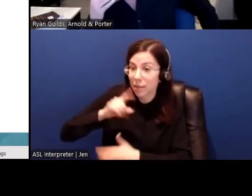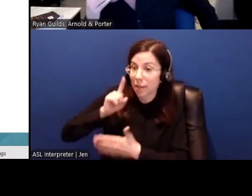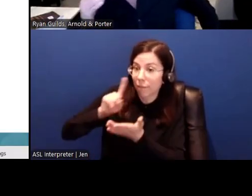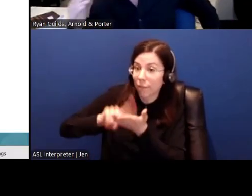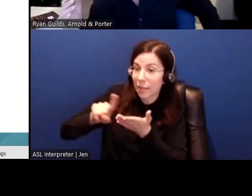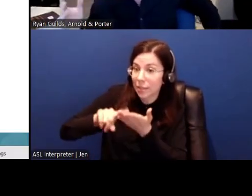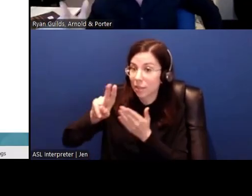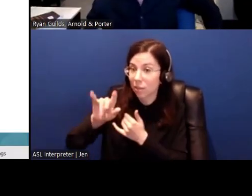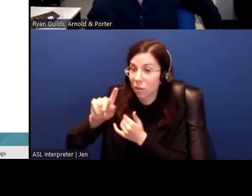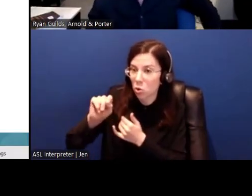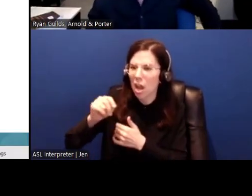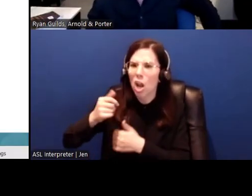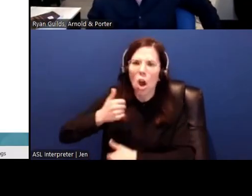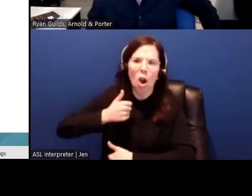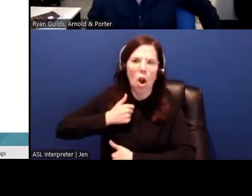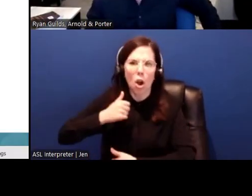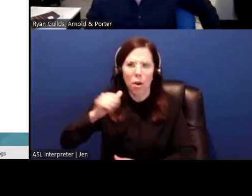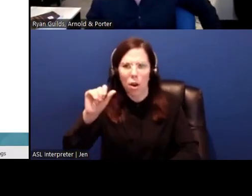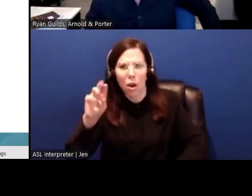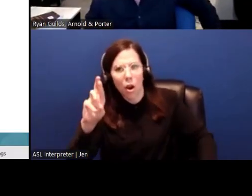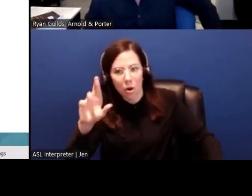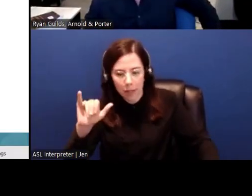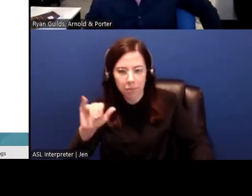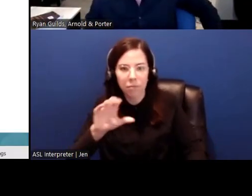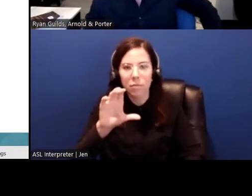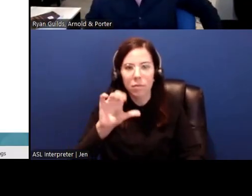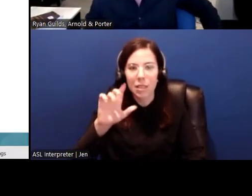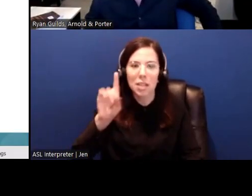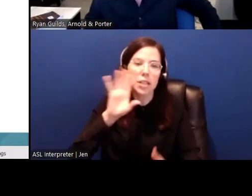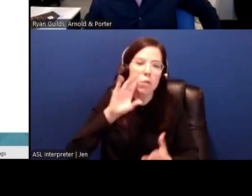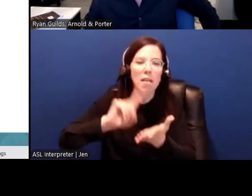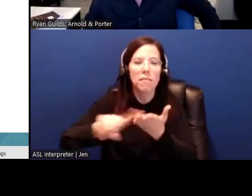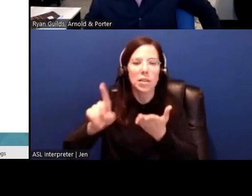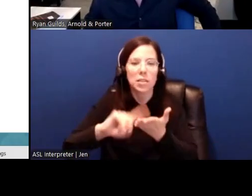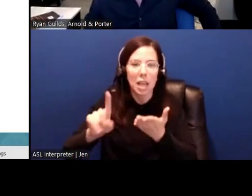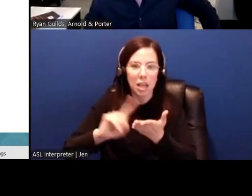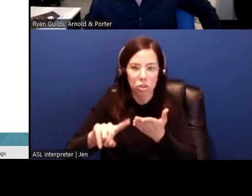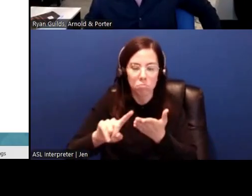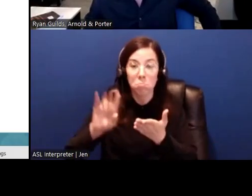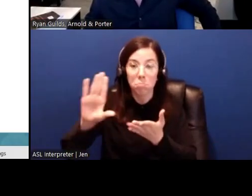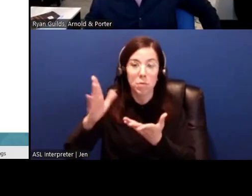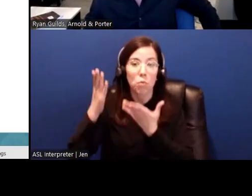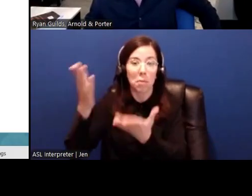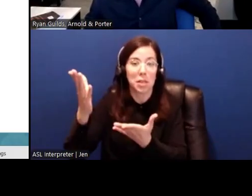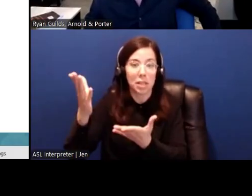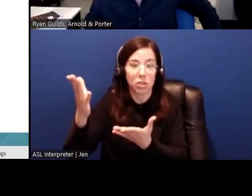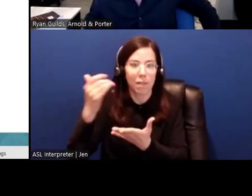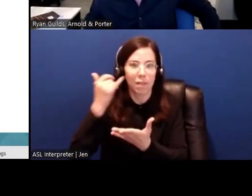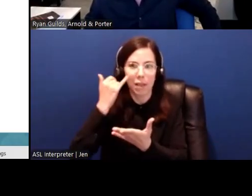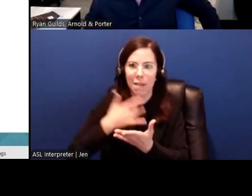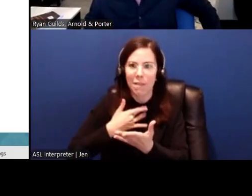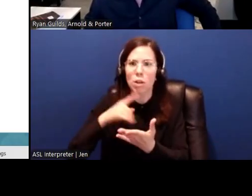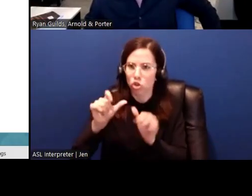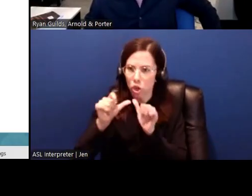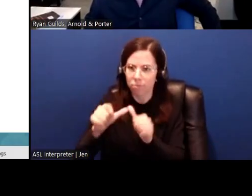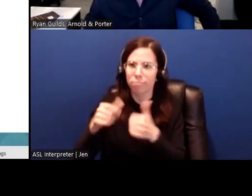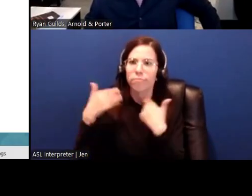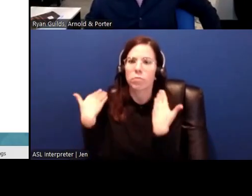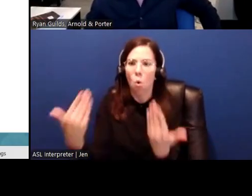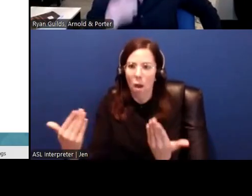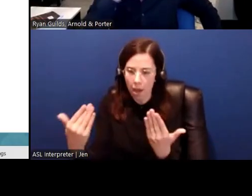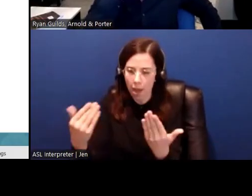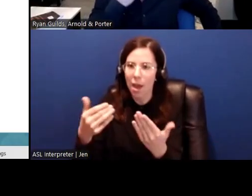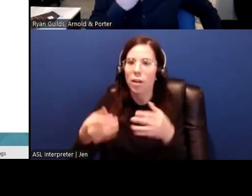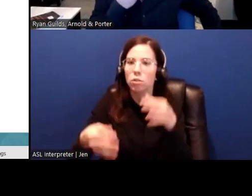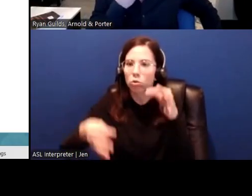go with the Army. CID does an investigation, and they make a recommendation as to whether or not to proceed to